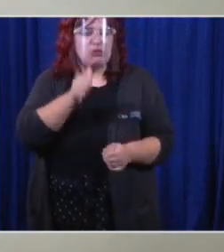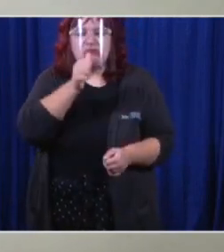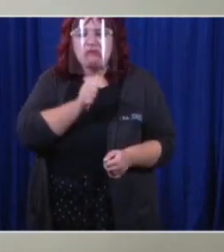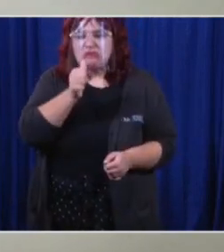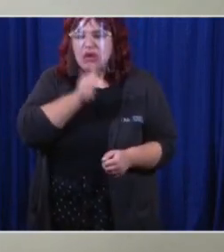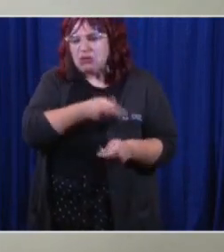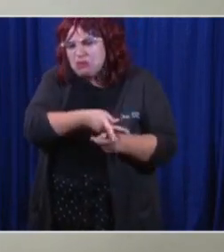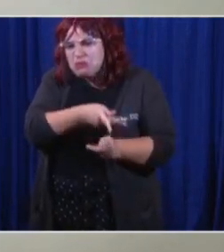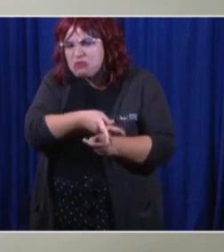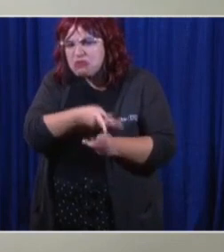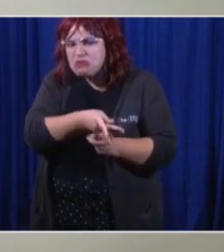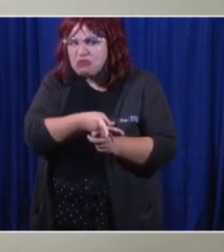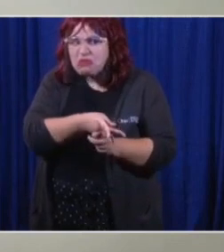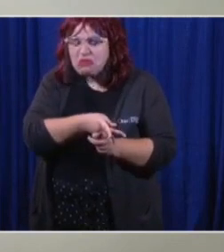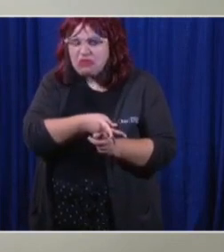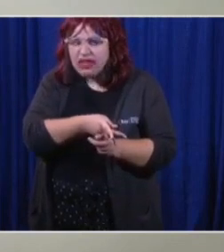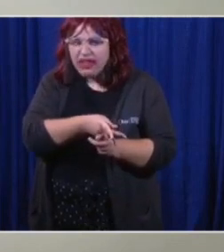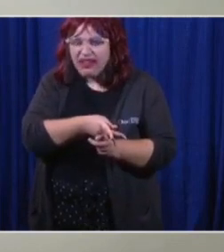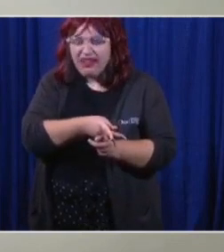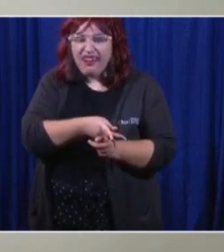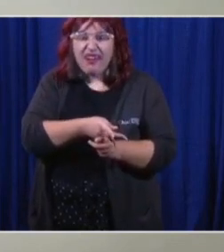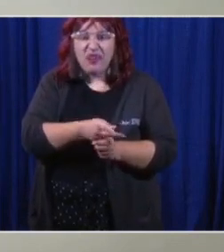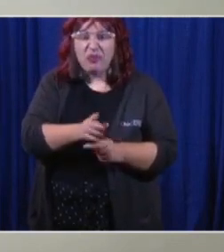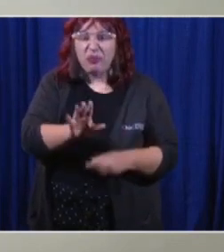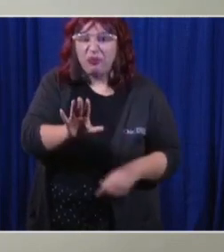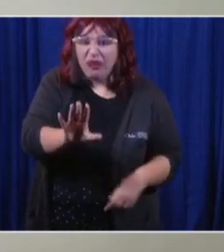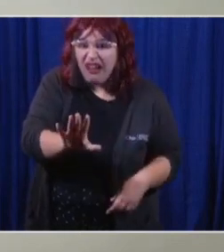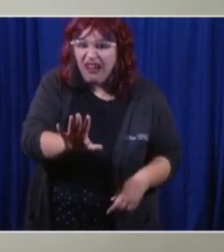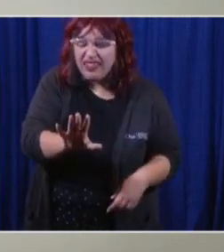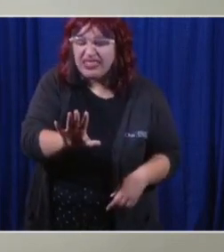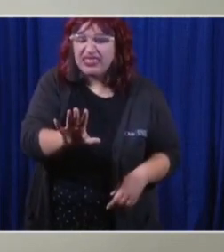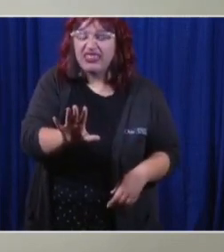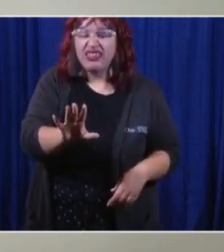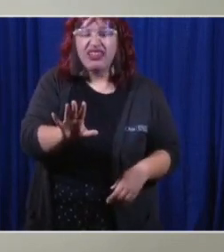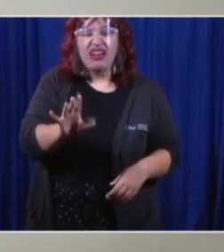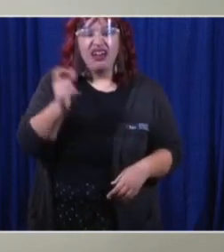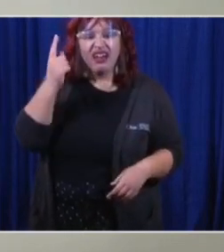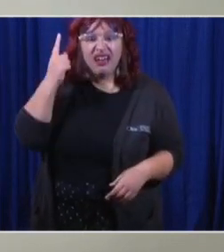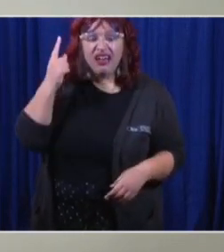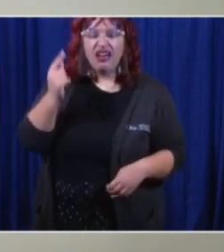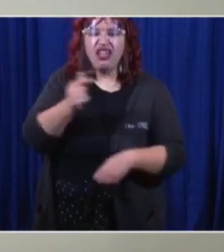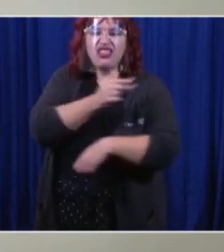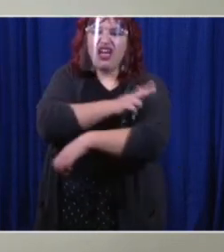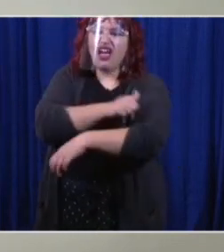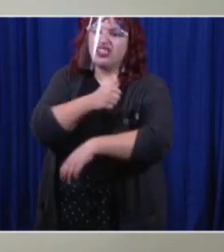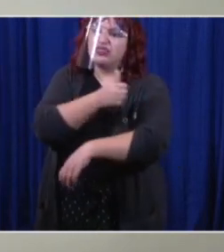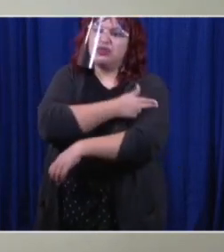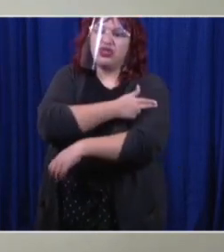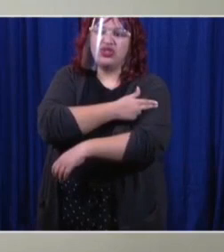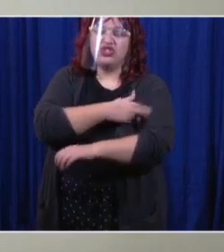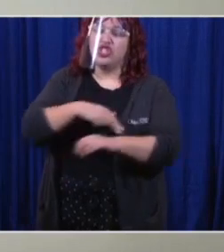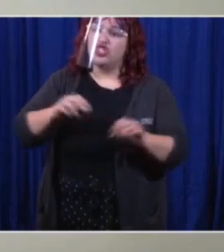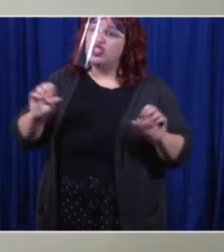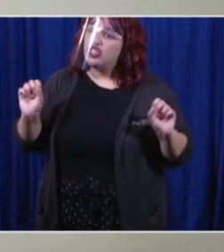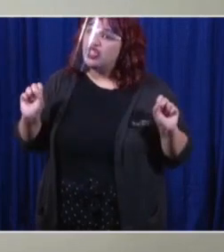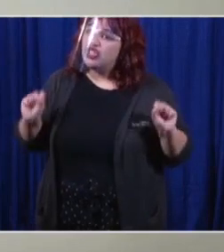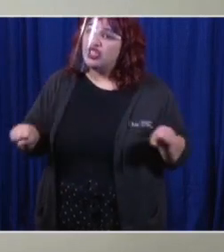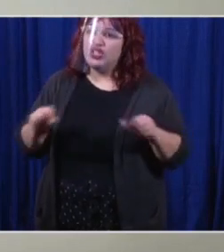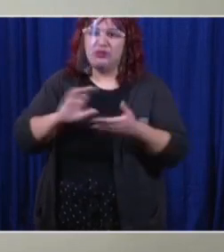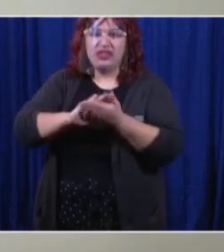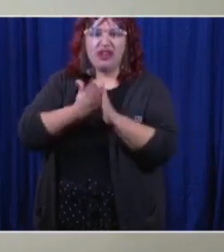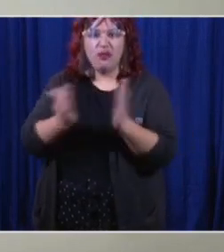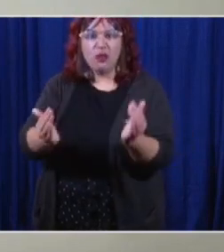the impact on hospitals is highly sensitive to the rate in the spread of the virus in our